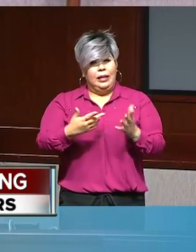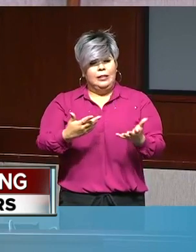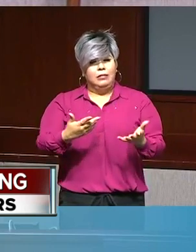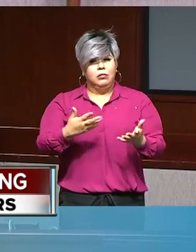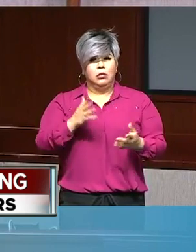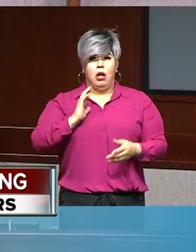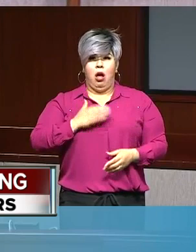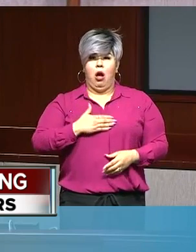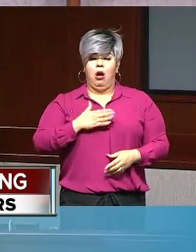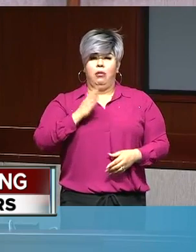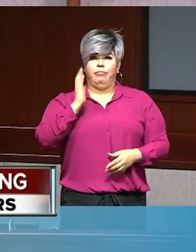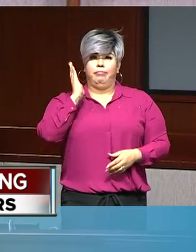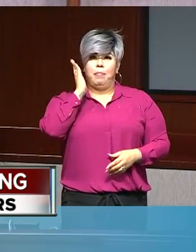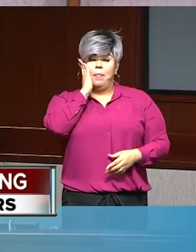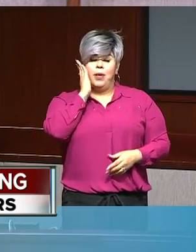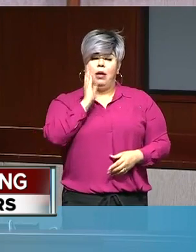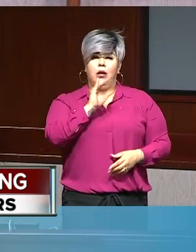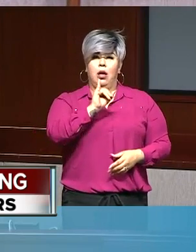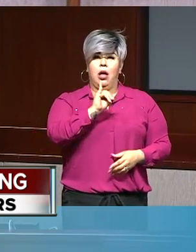our,